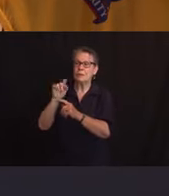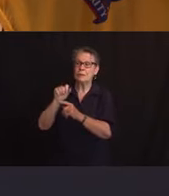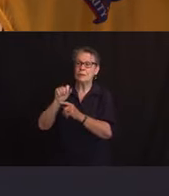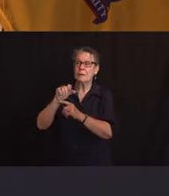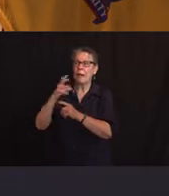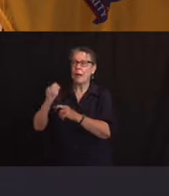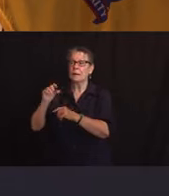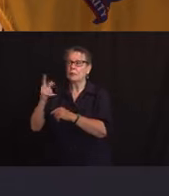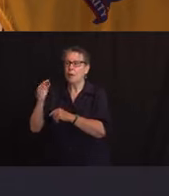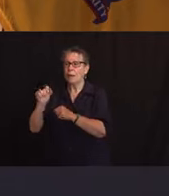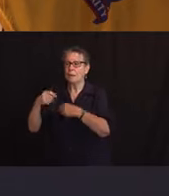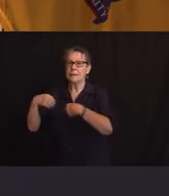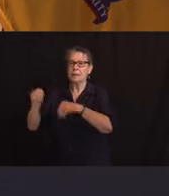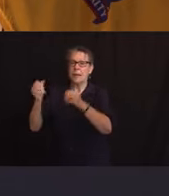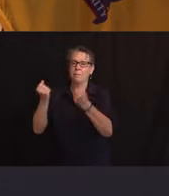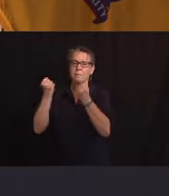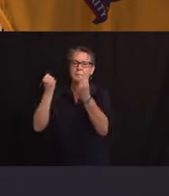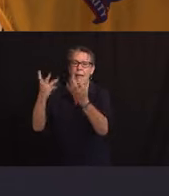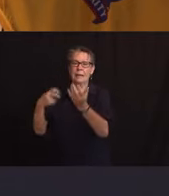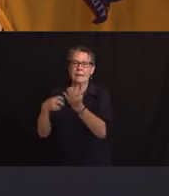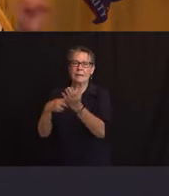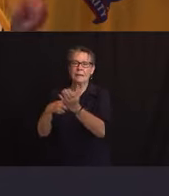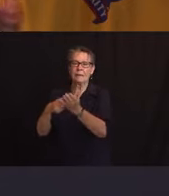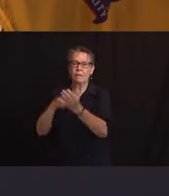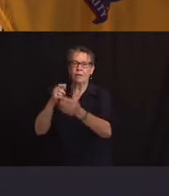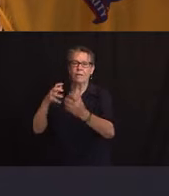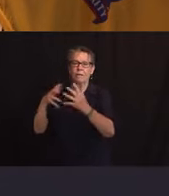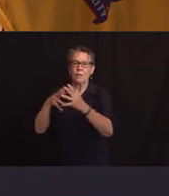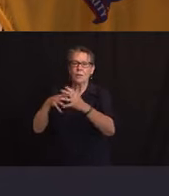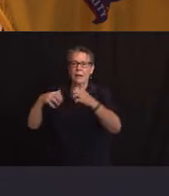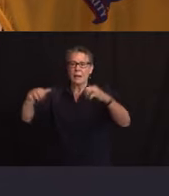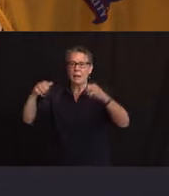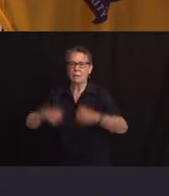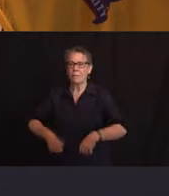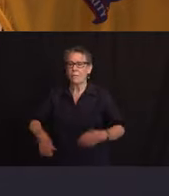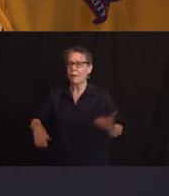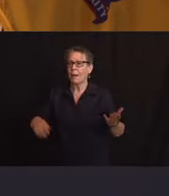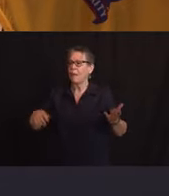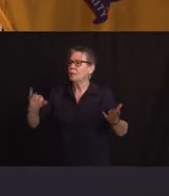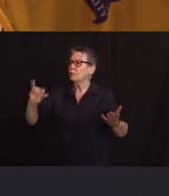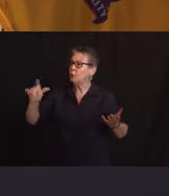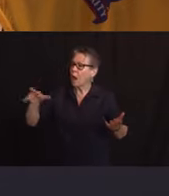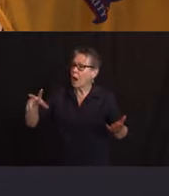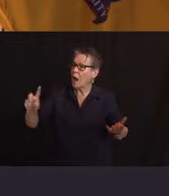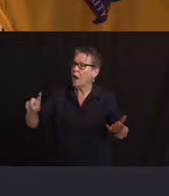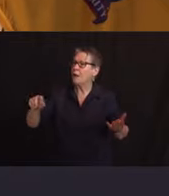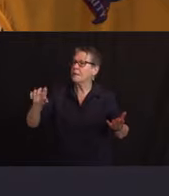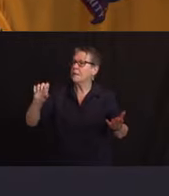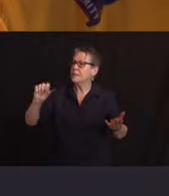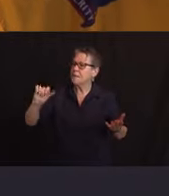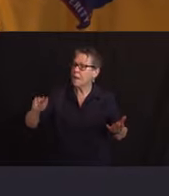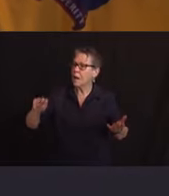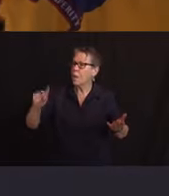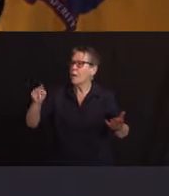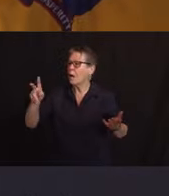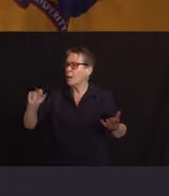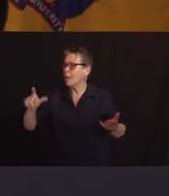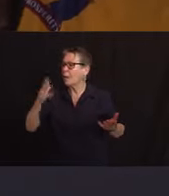on it. So to Judy and Ed, thank you. Pat, Jared, Paramel, Dan, everybody else, God bless you all. Thank you.